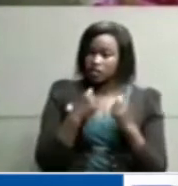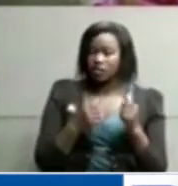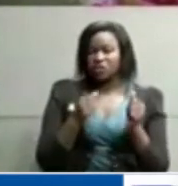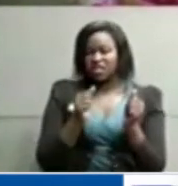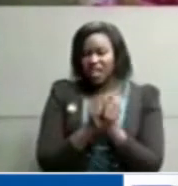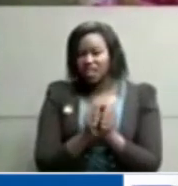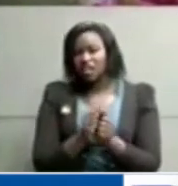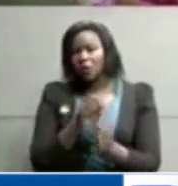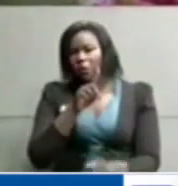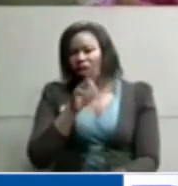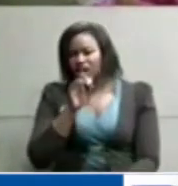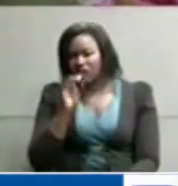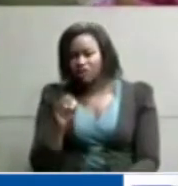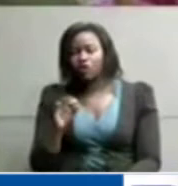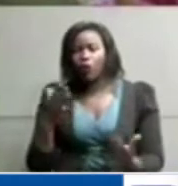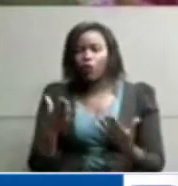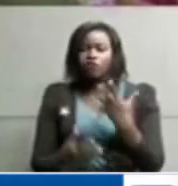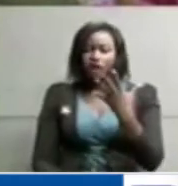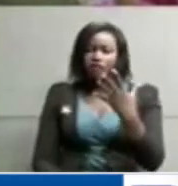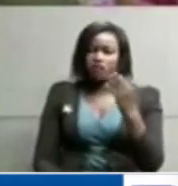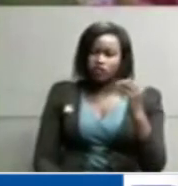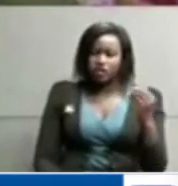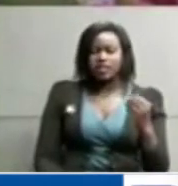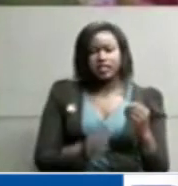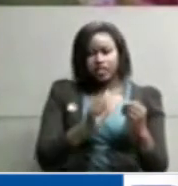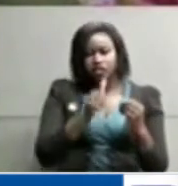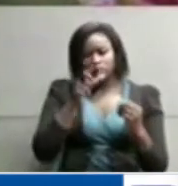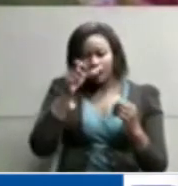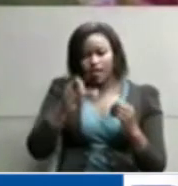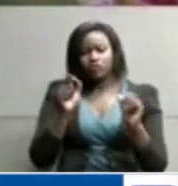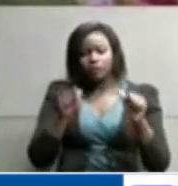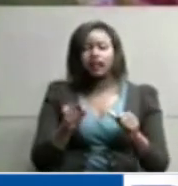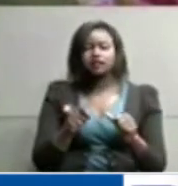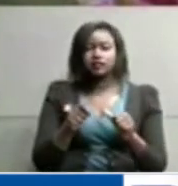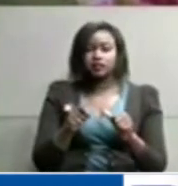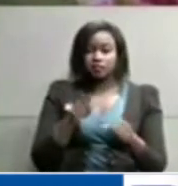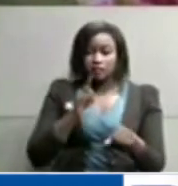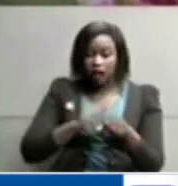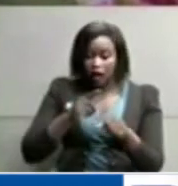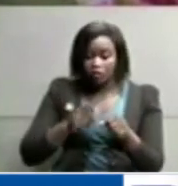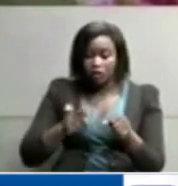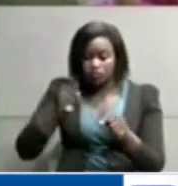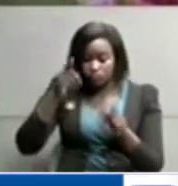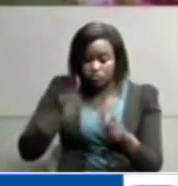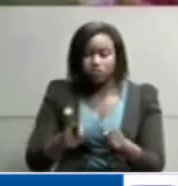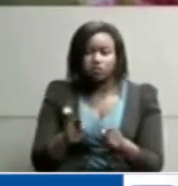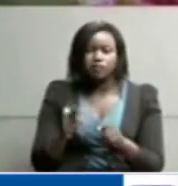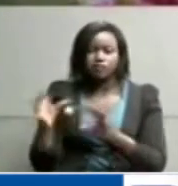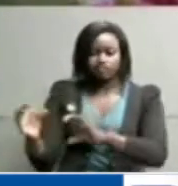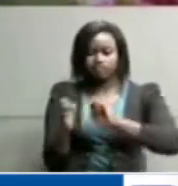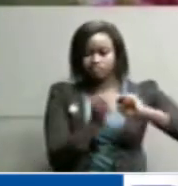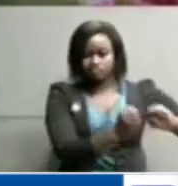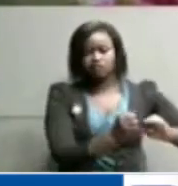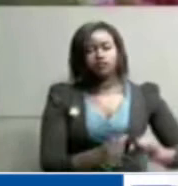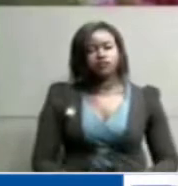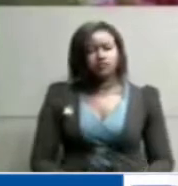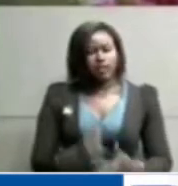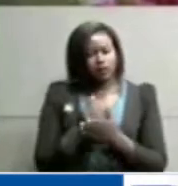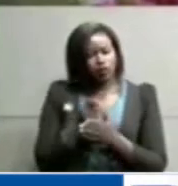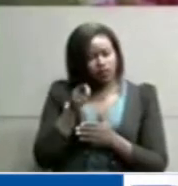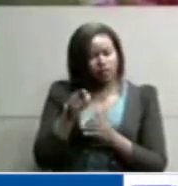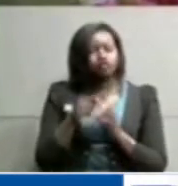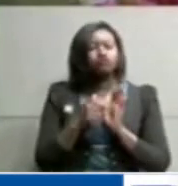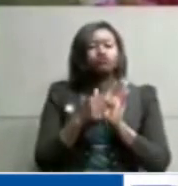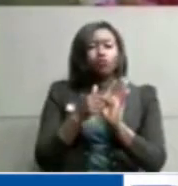or 500, everybody is going to be subjected to institutional quarantine. Because this one, it has shown